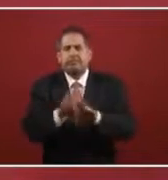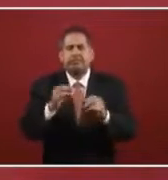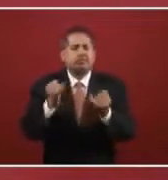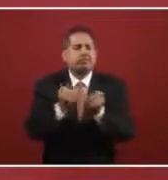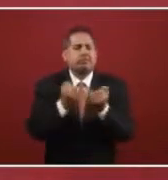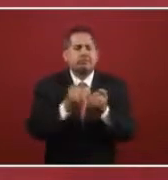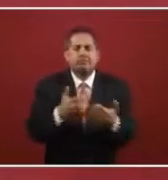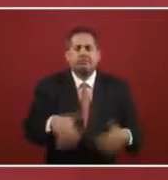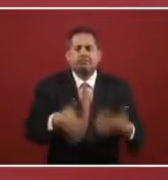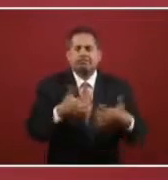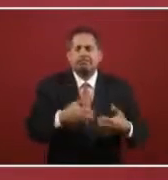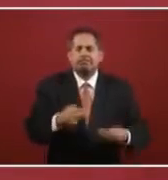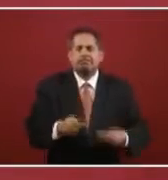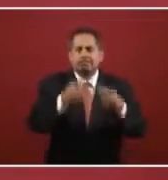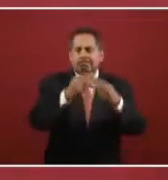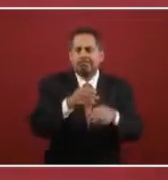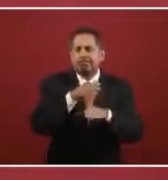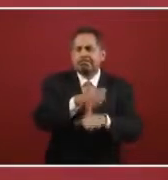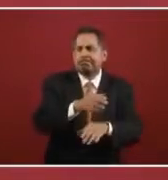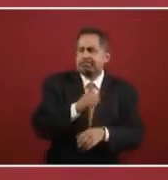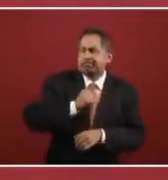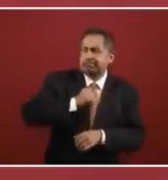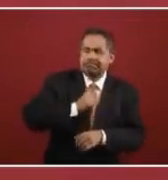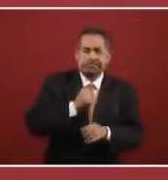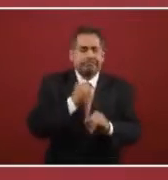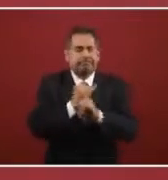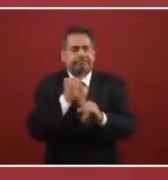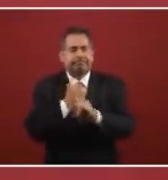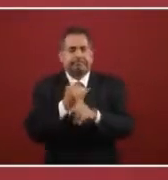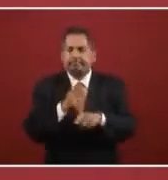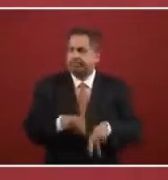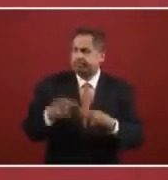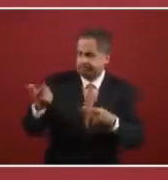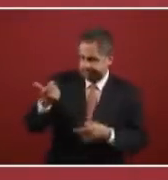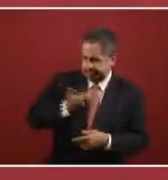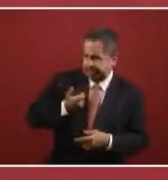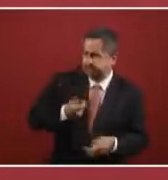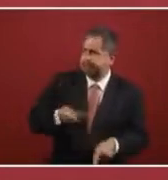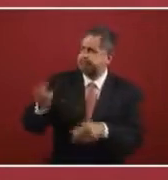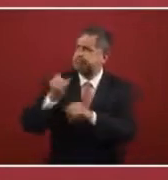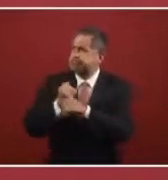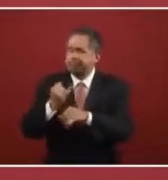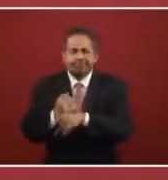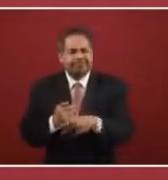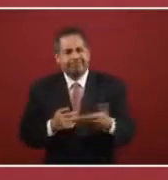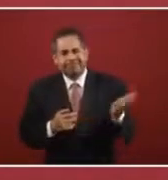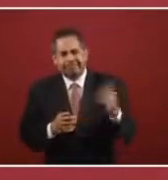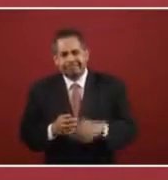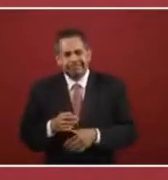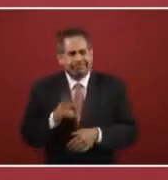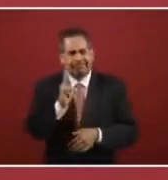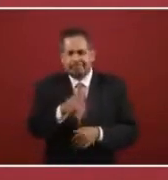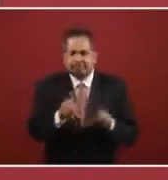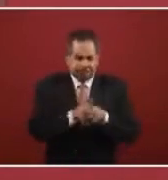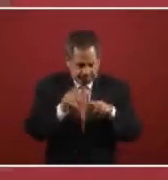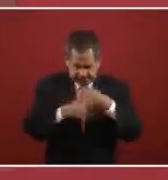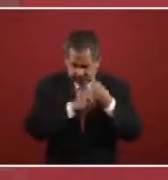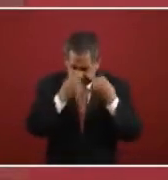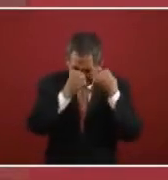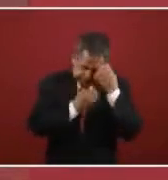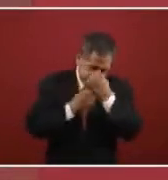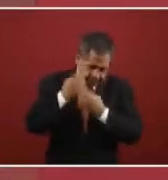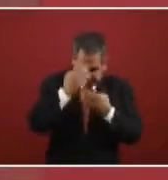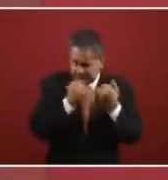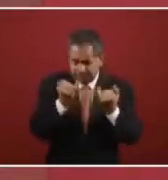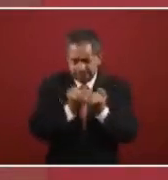las empresas estas Imagine these influyentes companies that que were vendían el influential, servicio al gobierno, that were selling the pues cómo no vamos a jobs to the revisar. government. Of